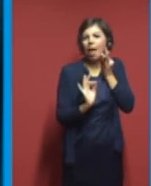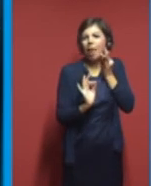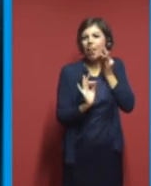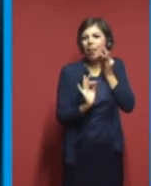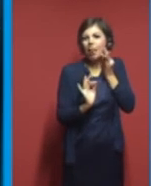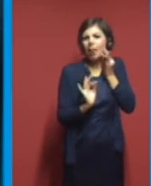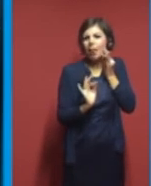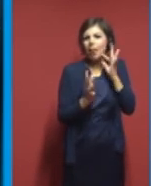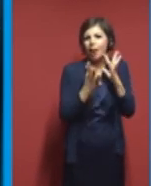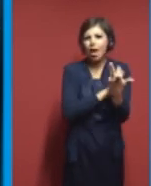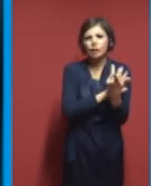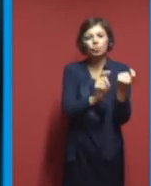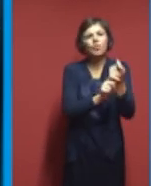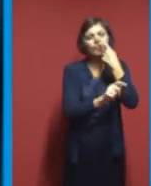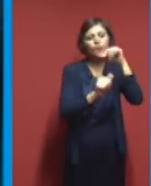Orléans later this year.